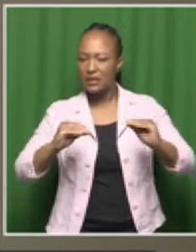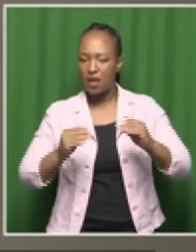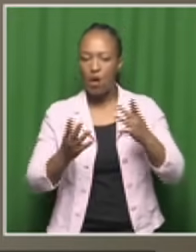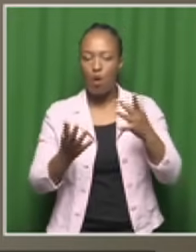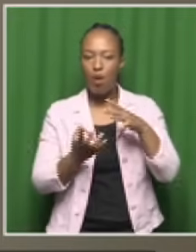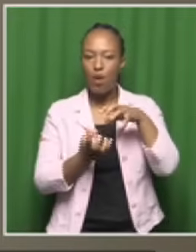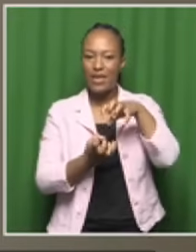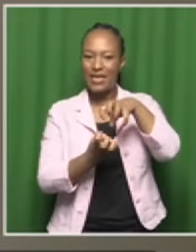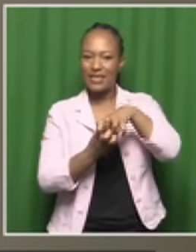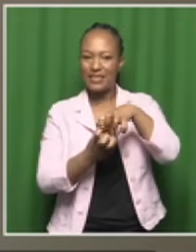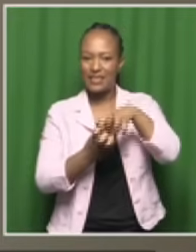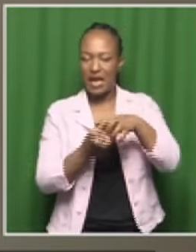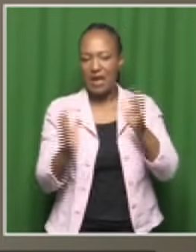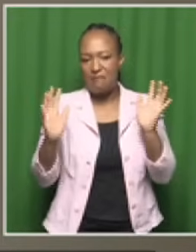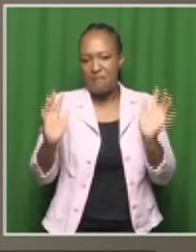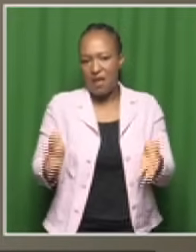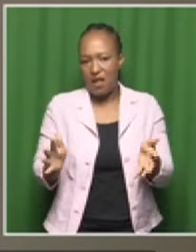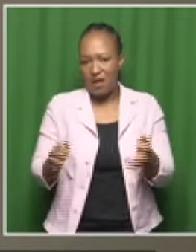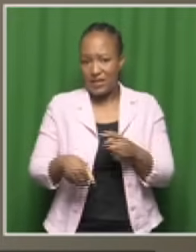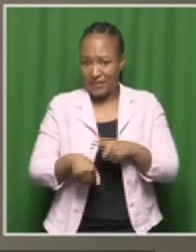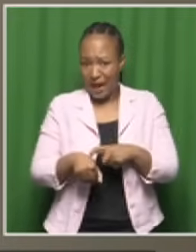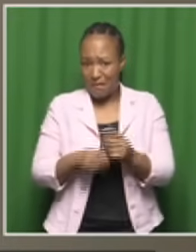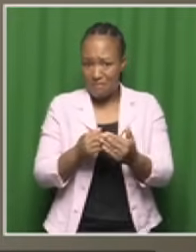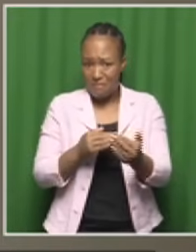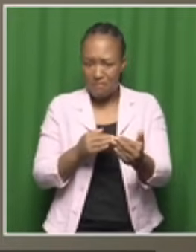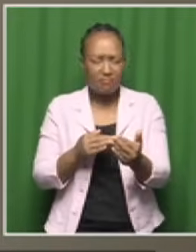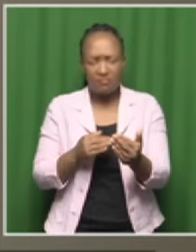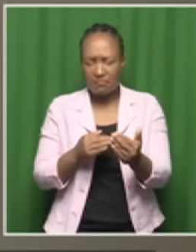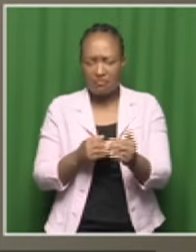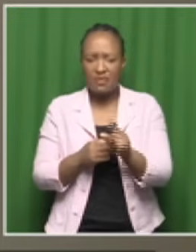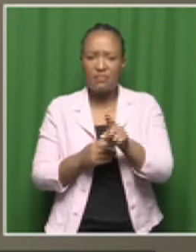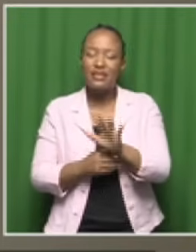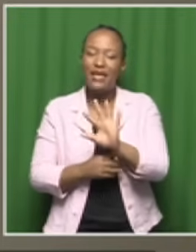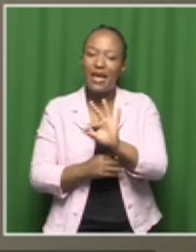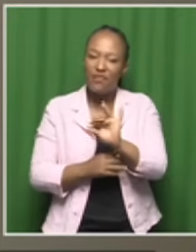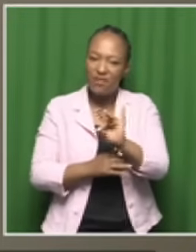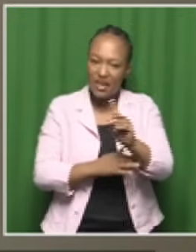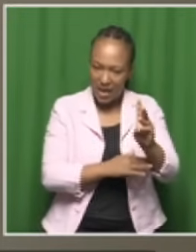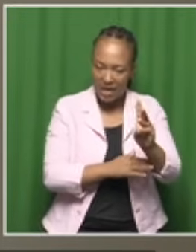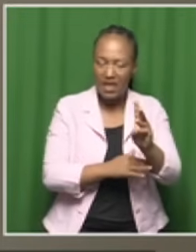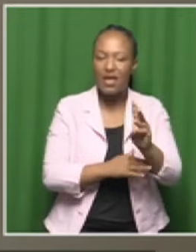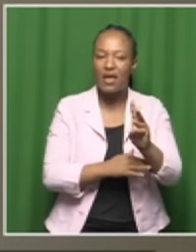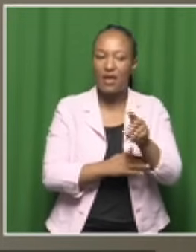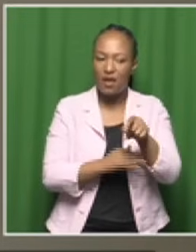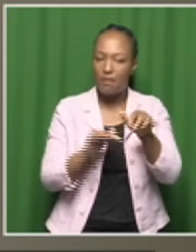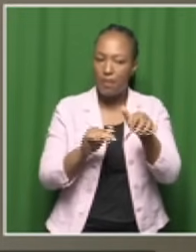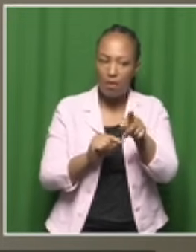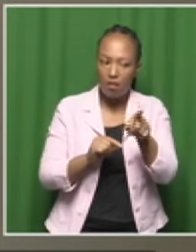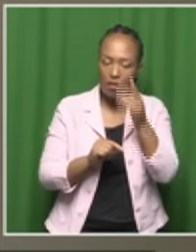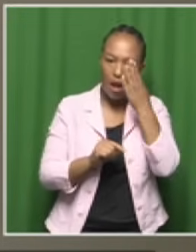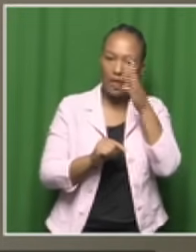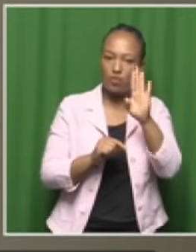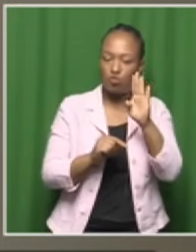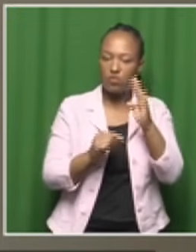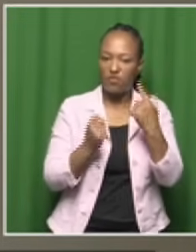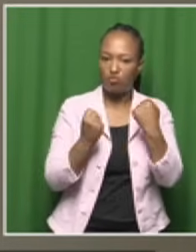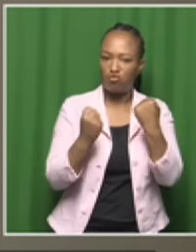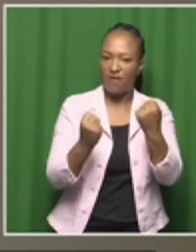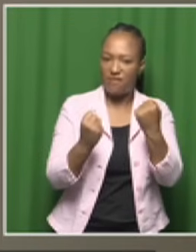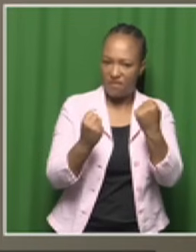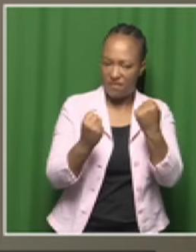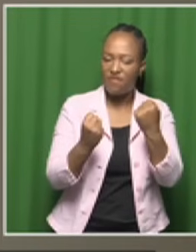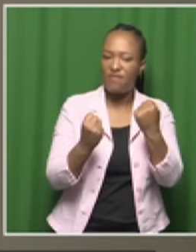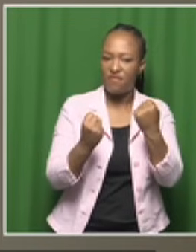road campaigns. It needs to be something, it needs to be an everyday thing so that we can be able to change attitudes of